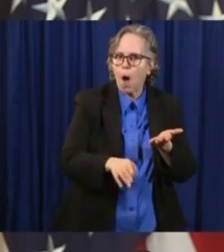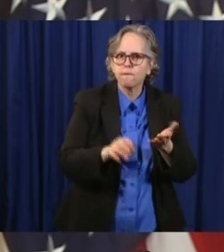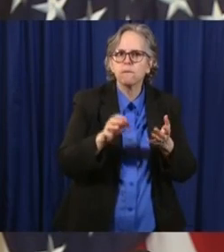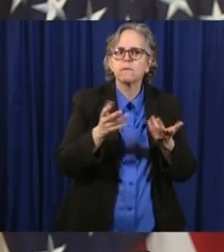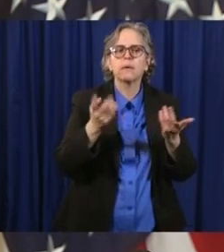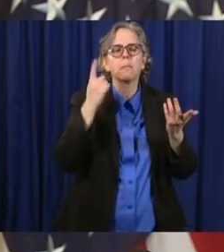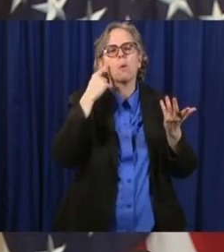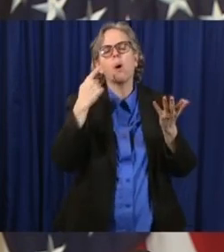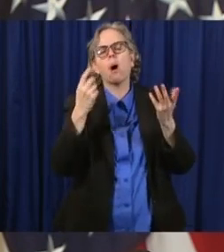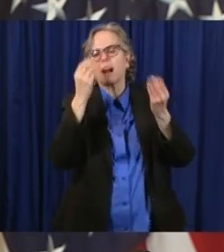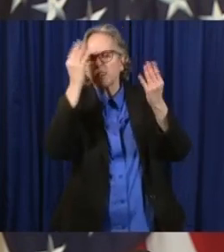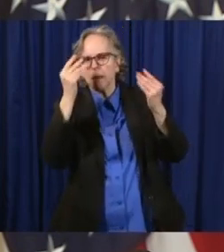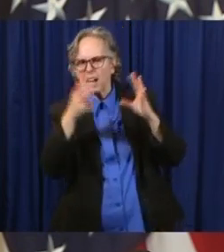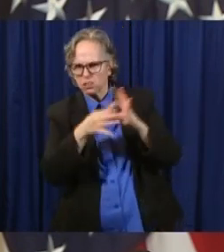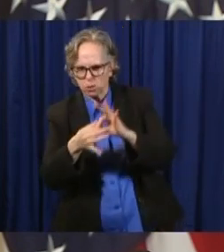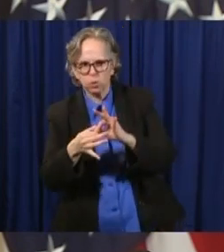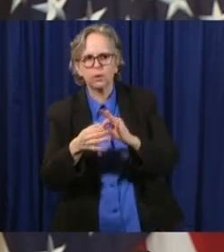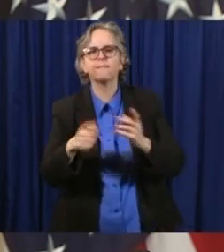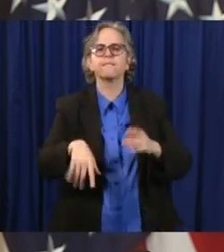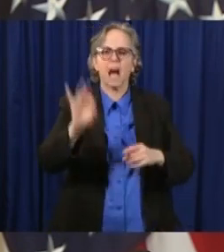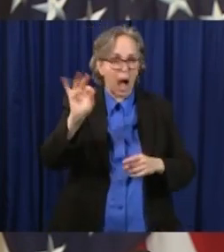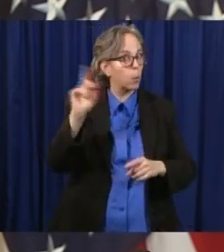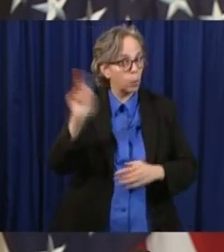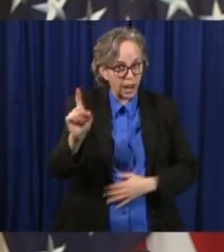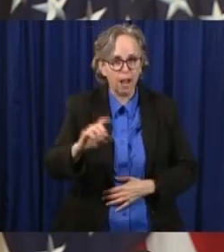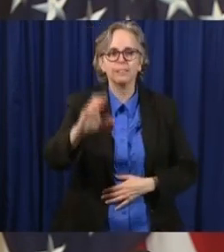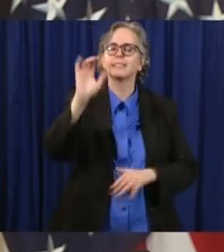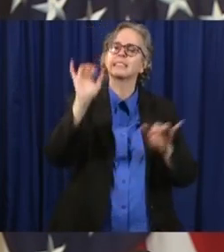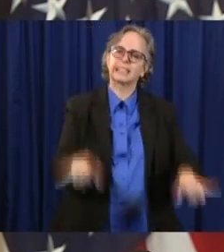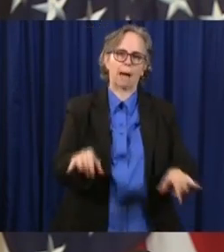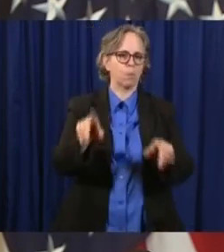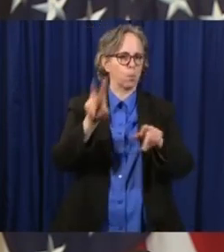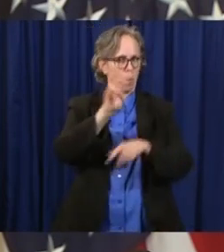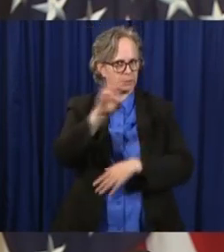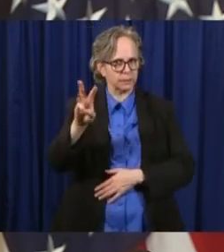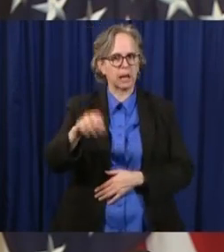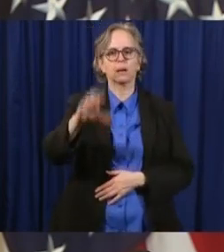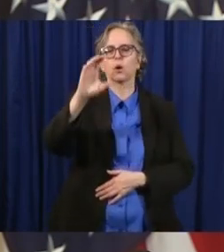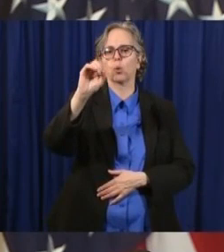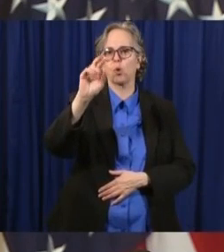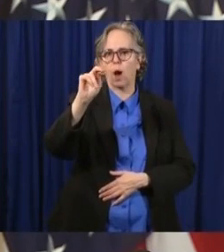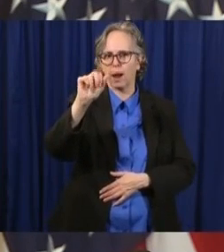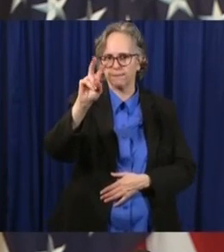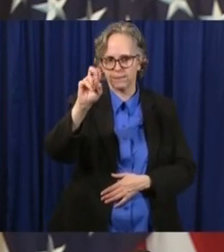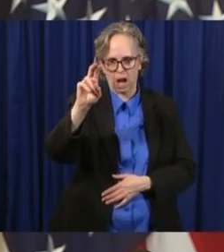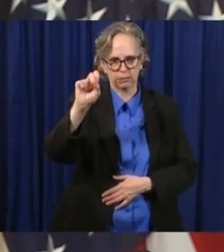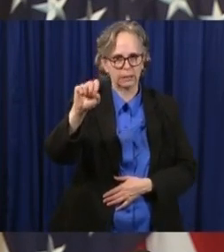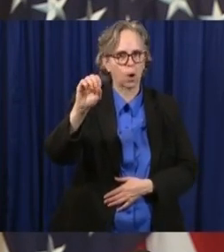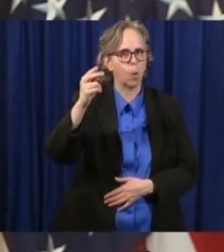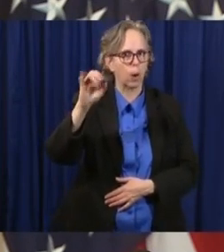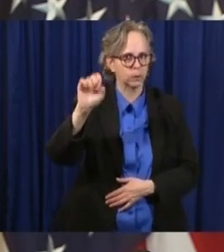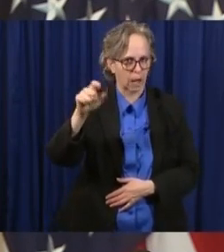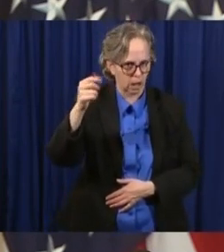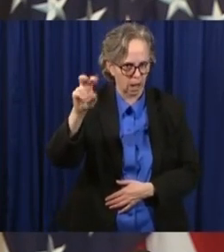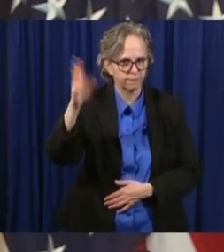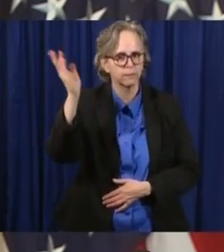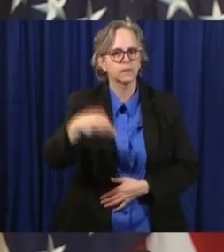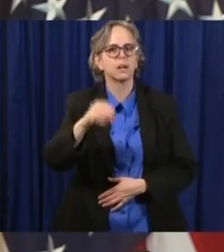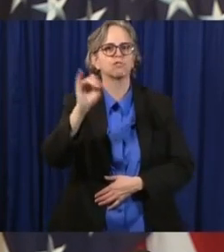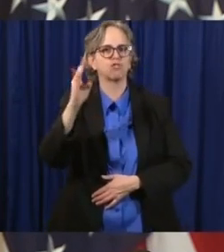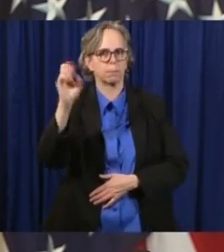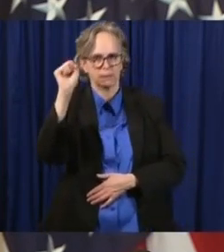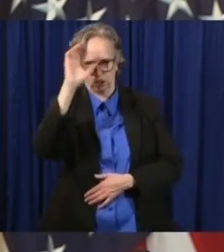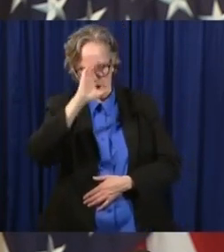coronavirus.ohio.gov that outline programs like Shared Work Ohio that provide options for employers to explore prior to laying off